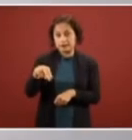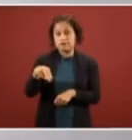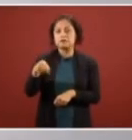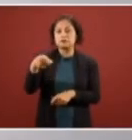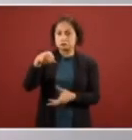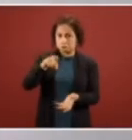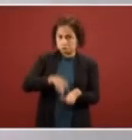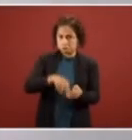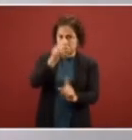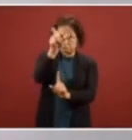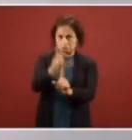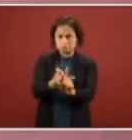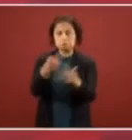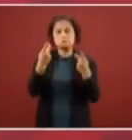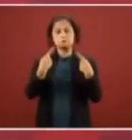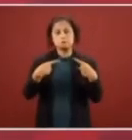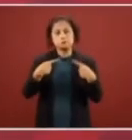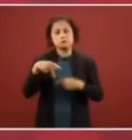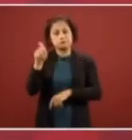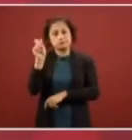profesionales, professionals,